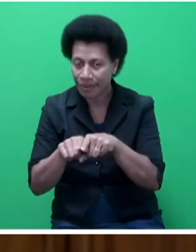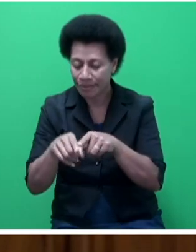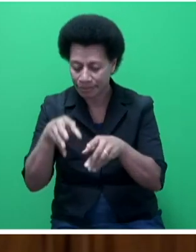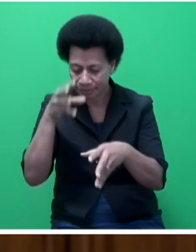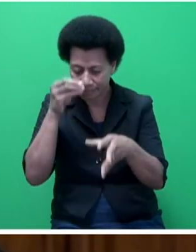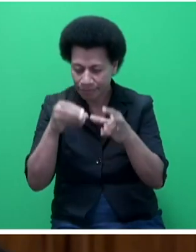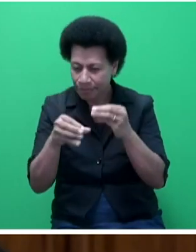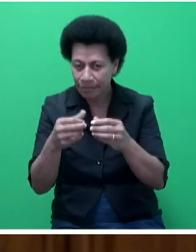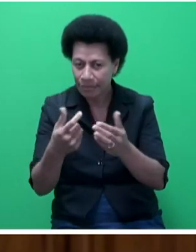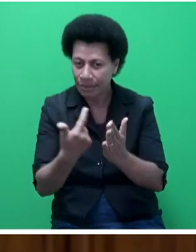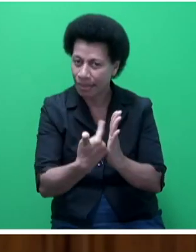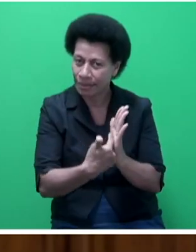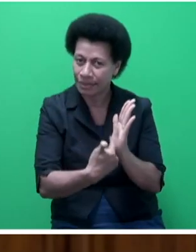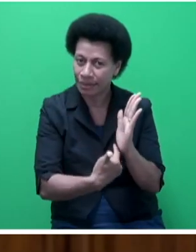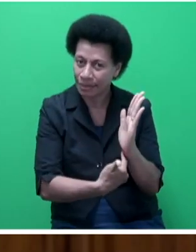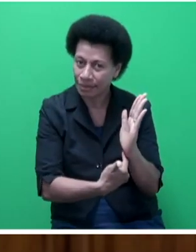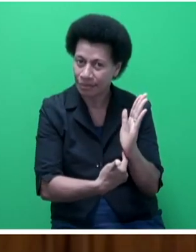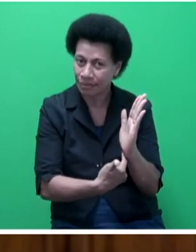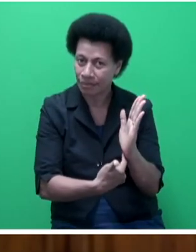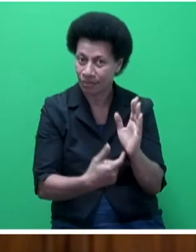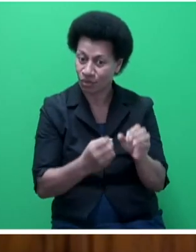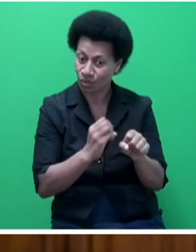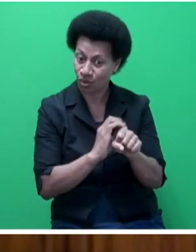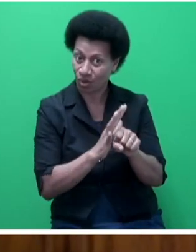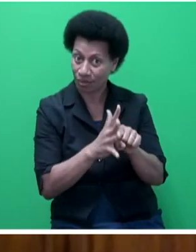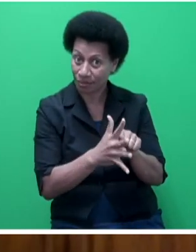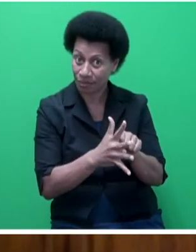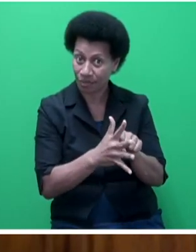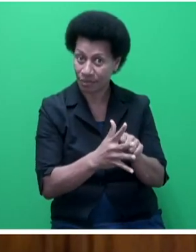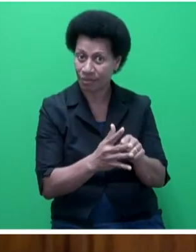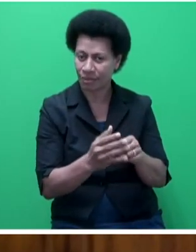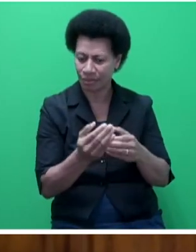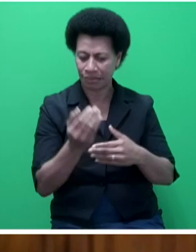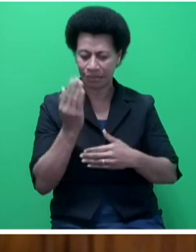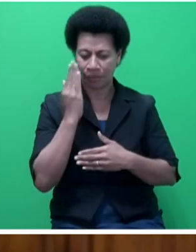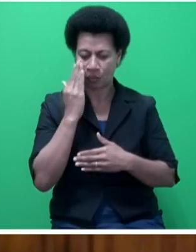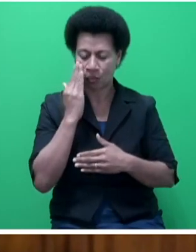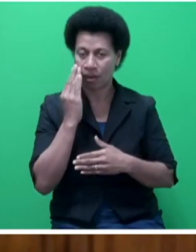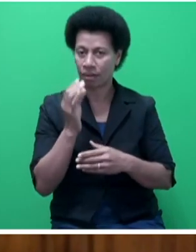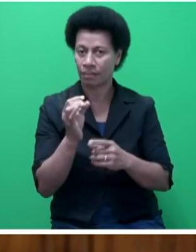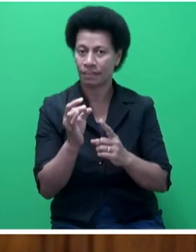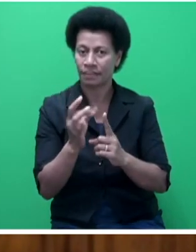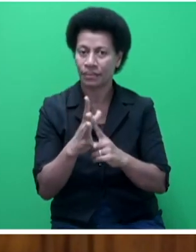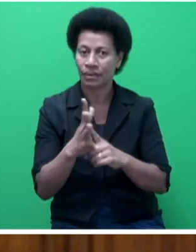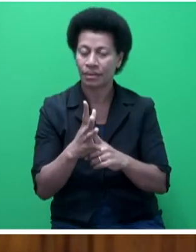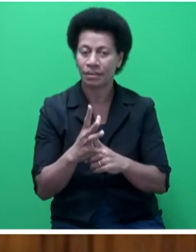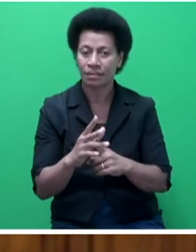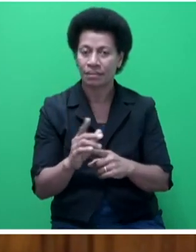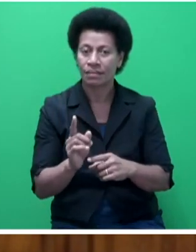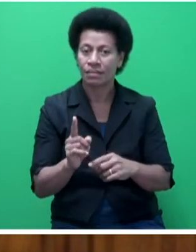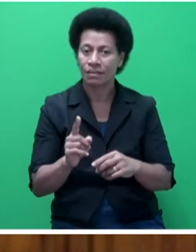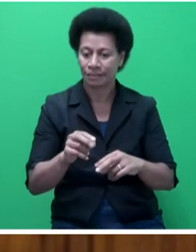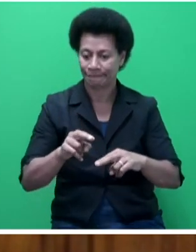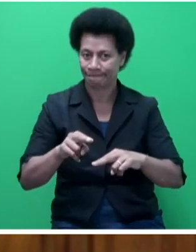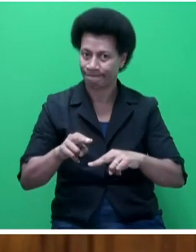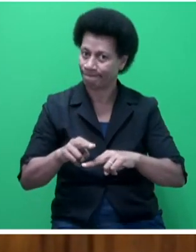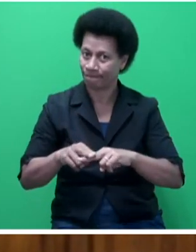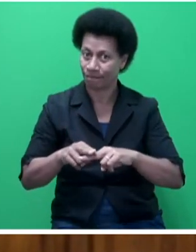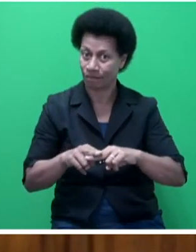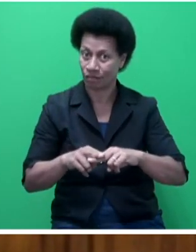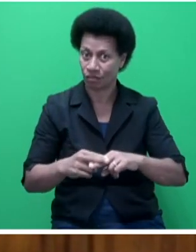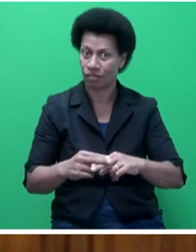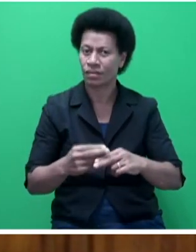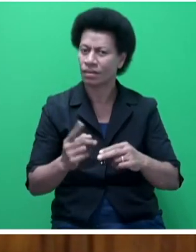recent COVID-19 has made us aware of the importance of the need for a strong agricultural industry.